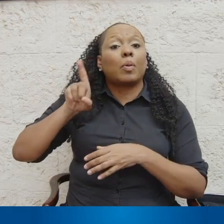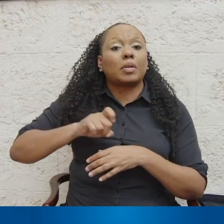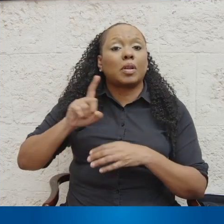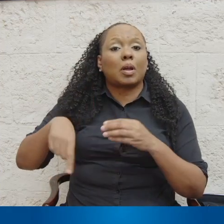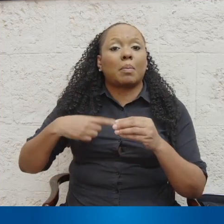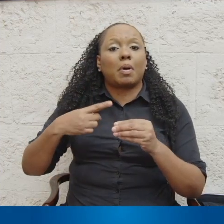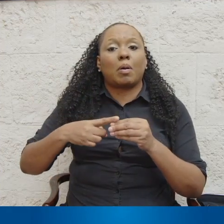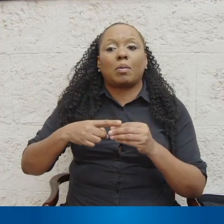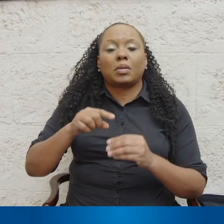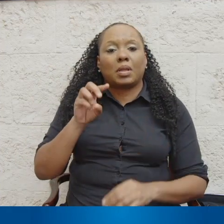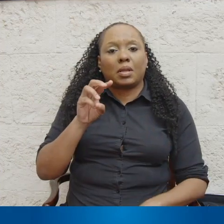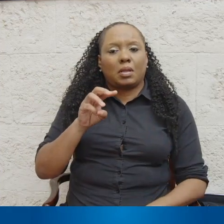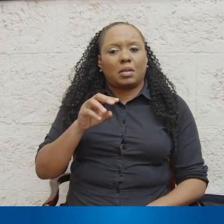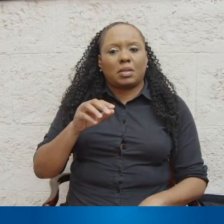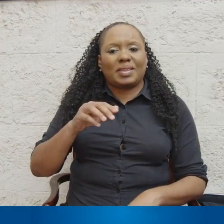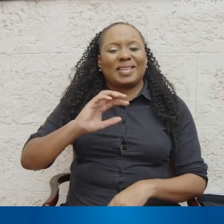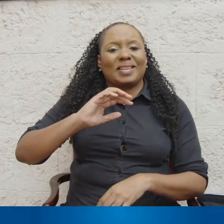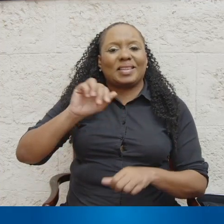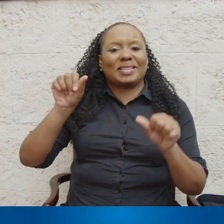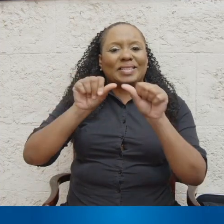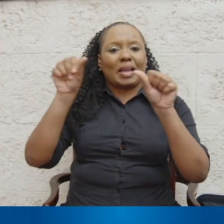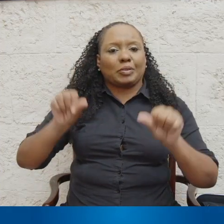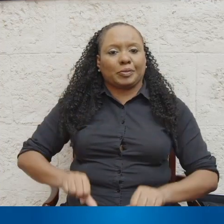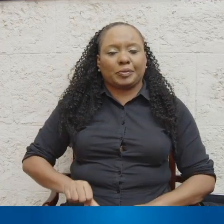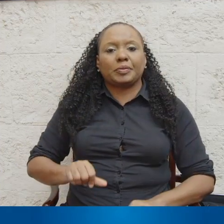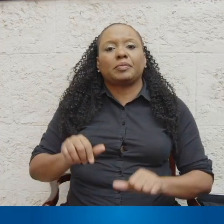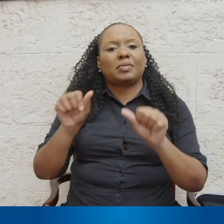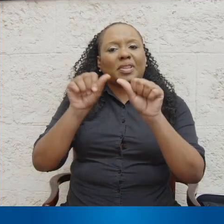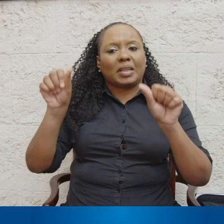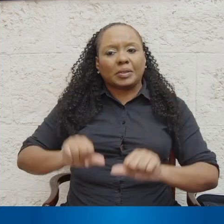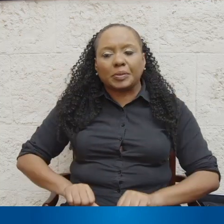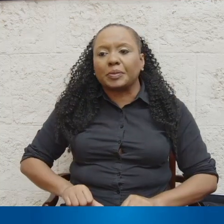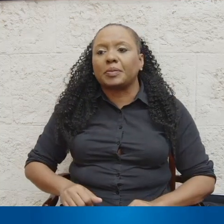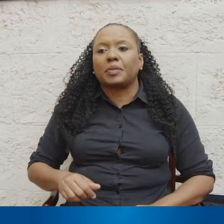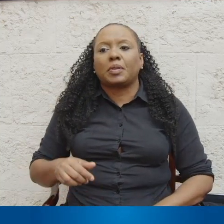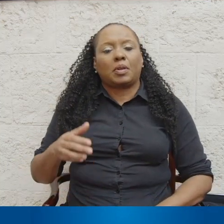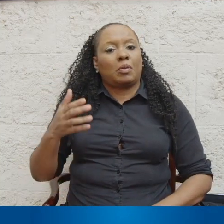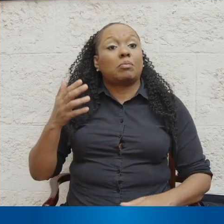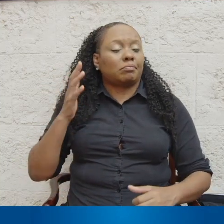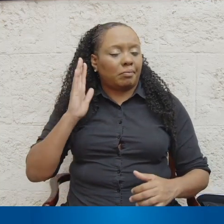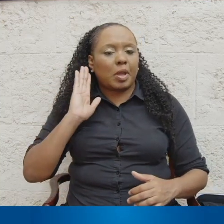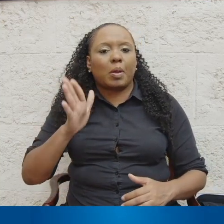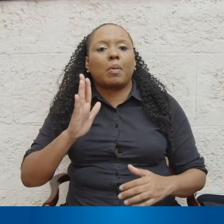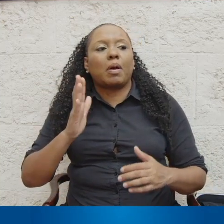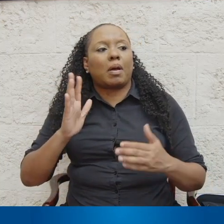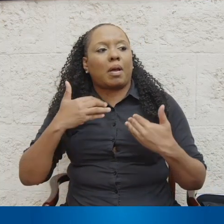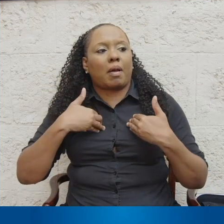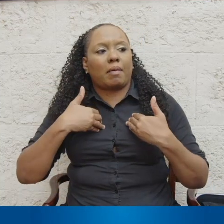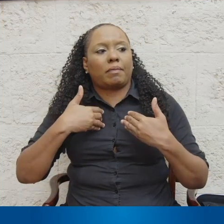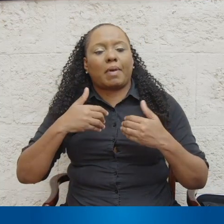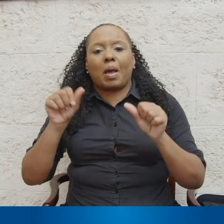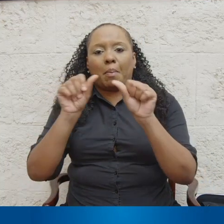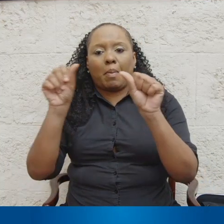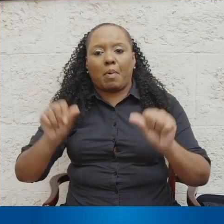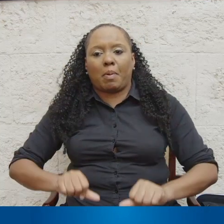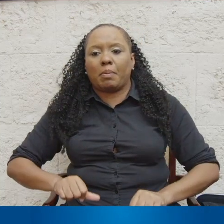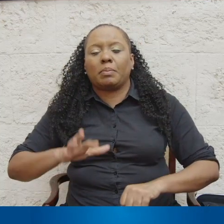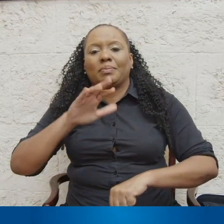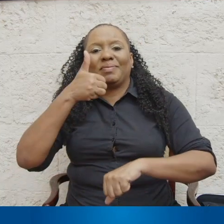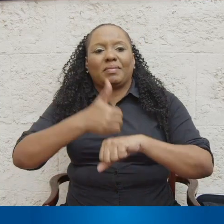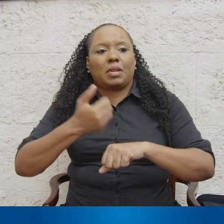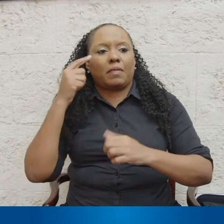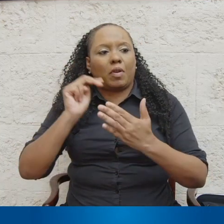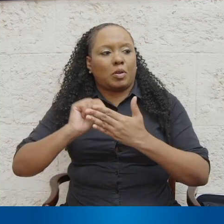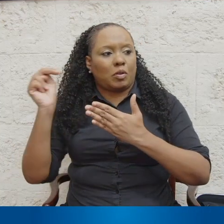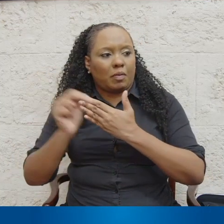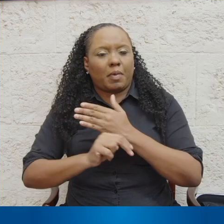time. So currently we are undertaking all of the background work. They have to be survey work and technical work that has to be done on